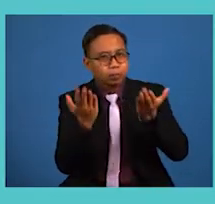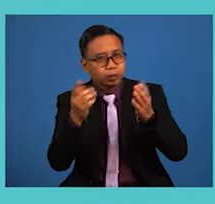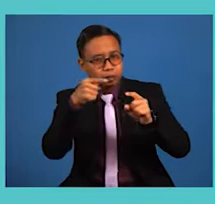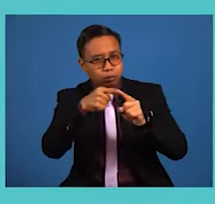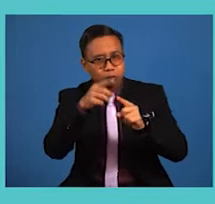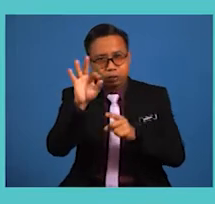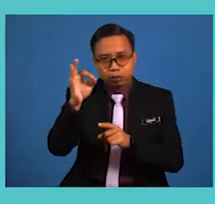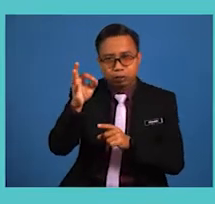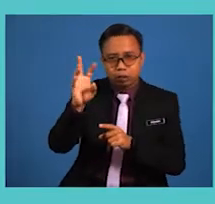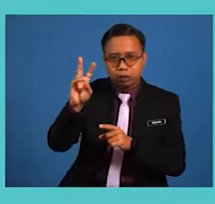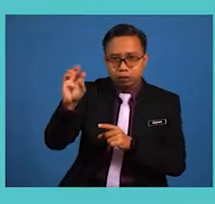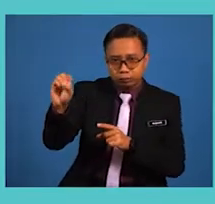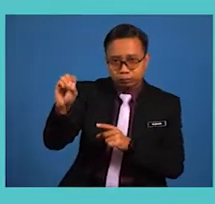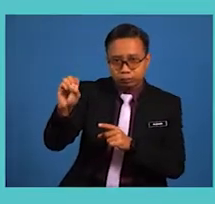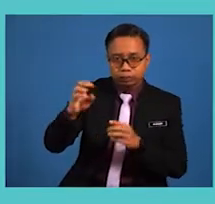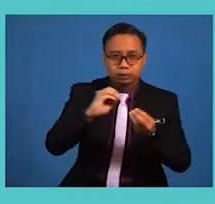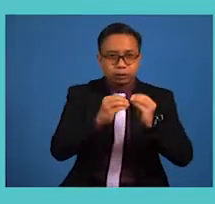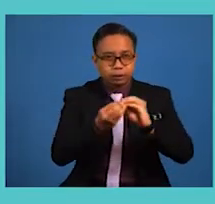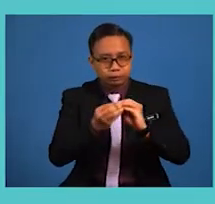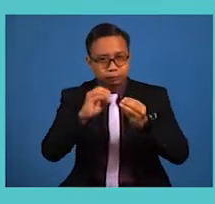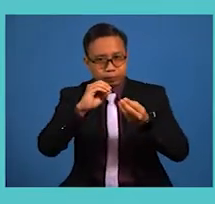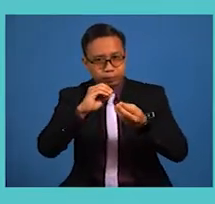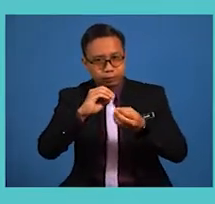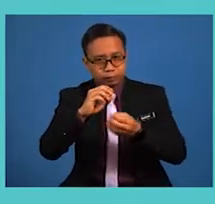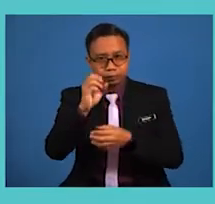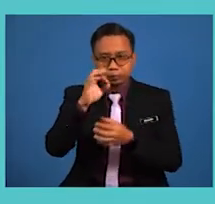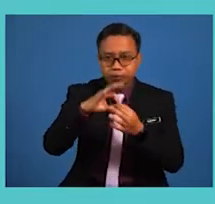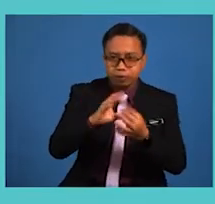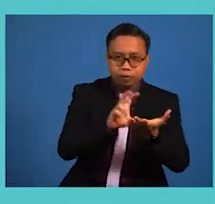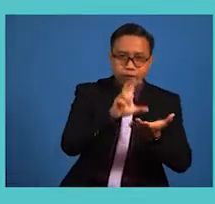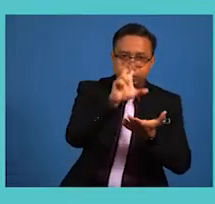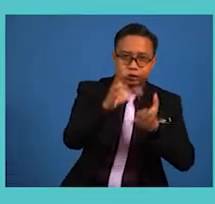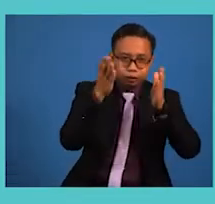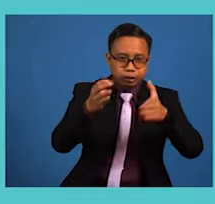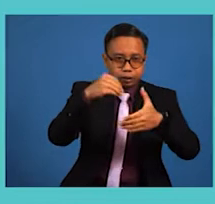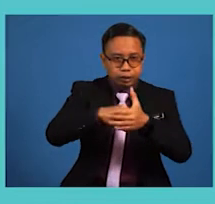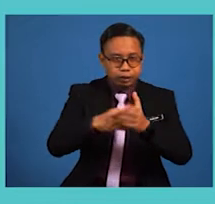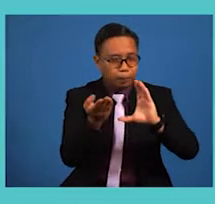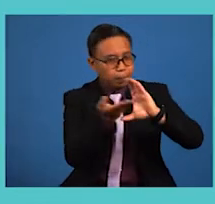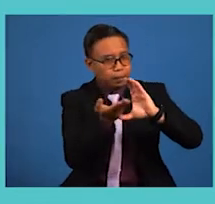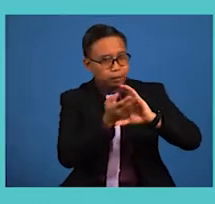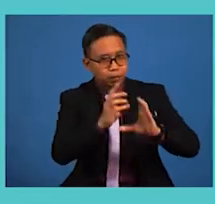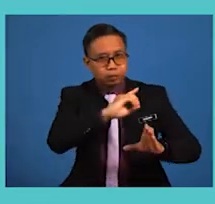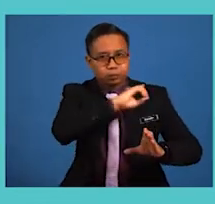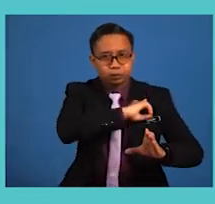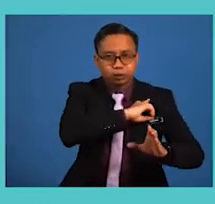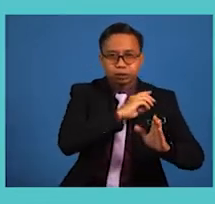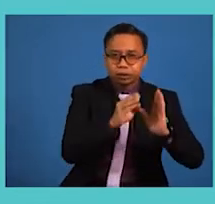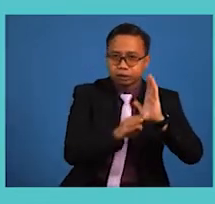1970 in bracket 3, the number of investors in bank deposits decreased